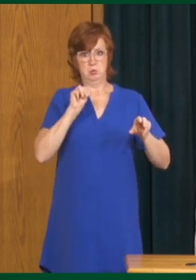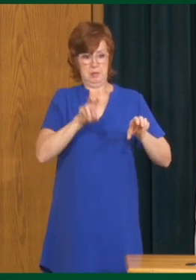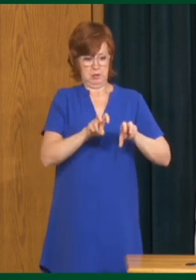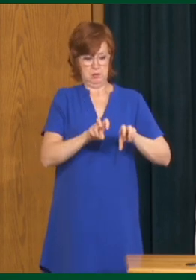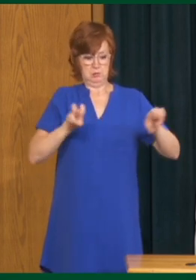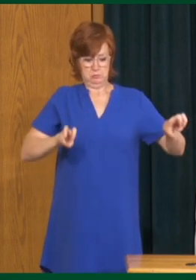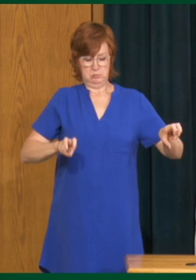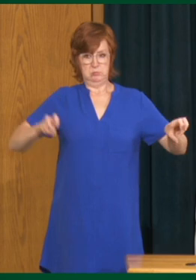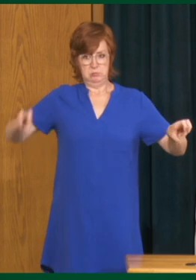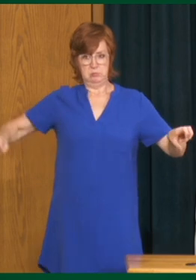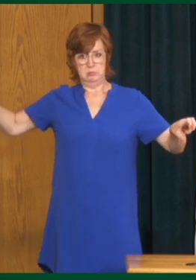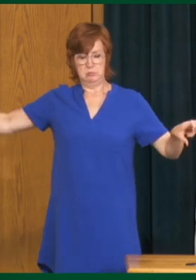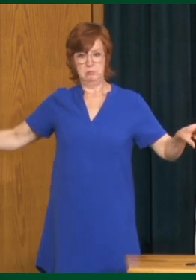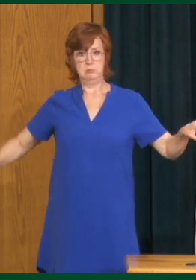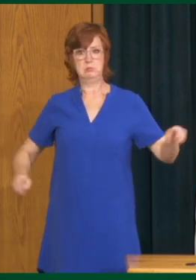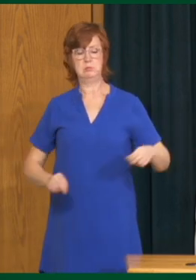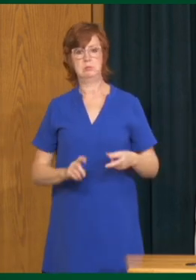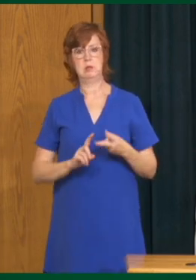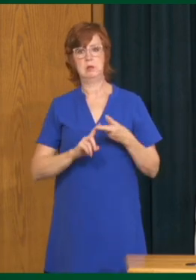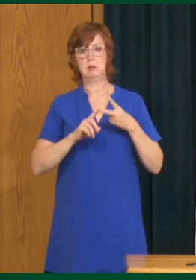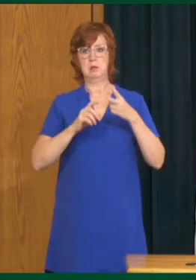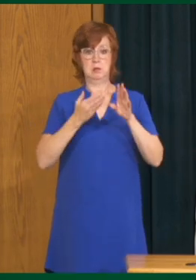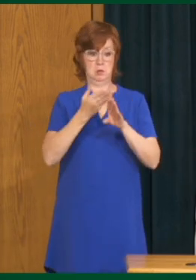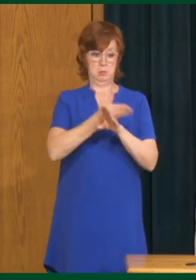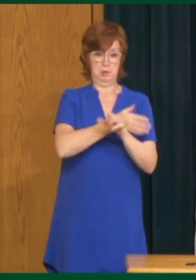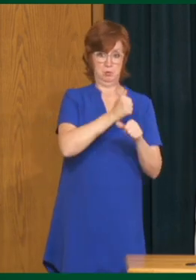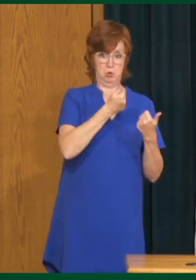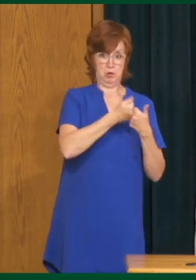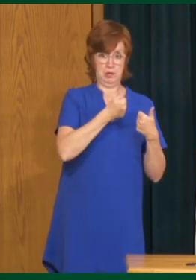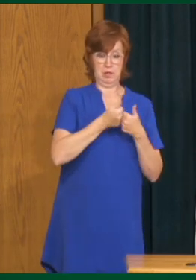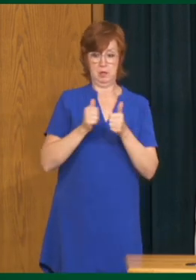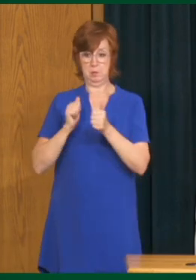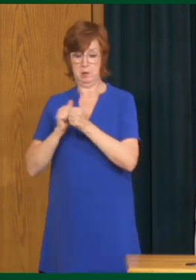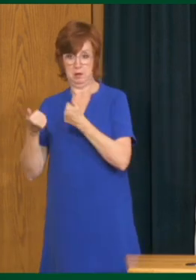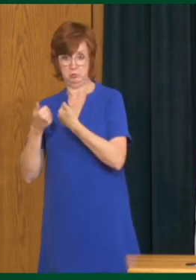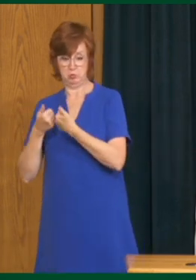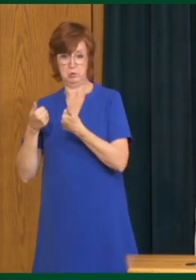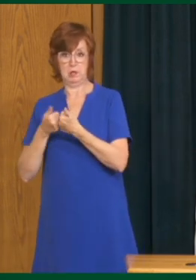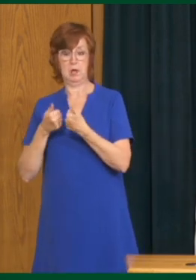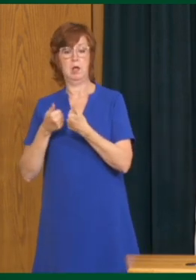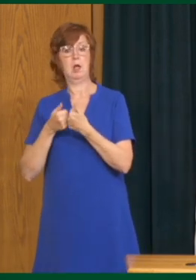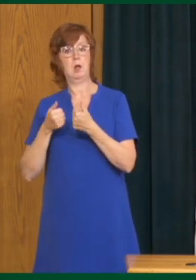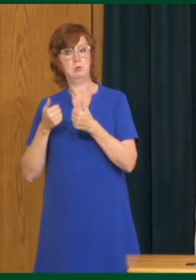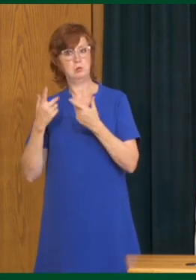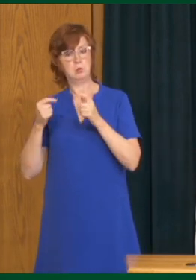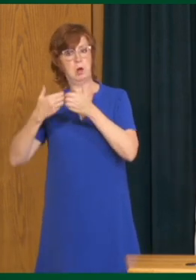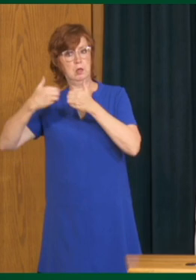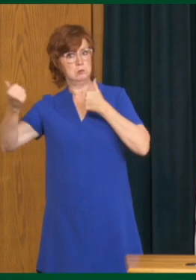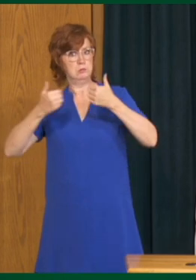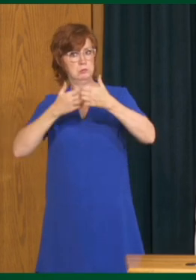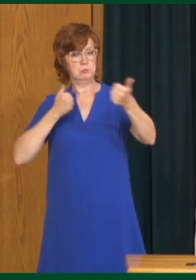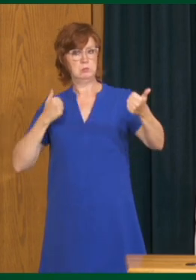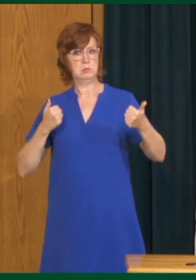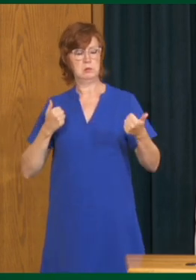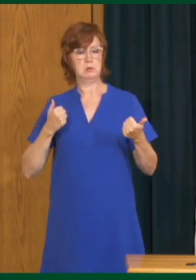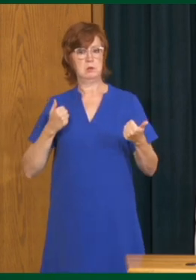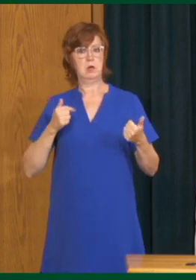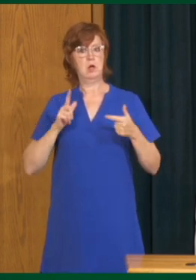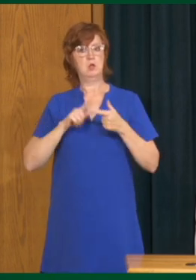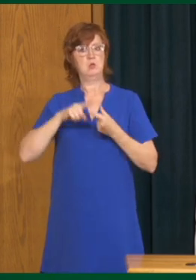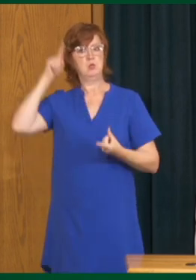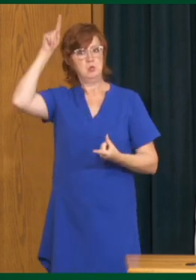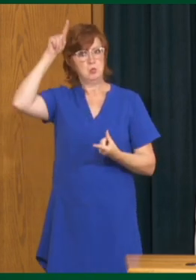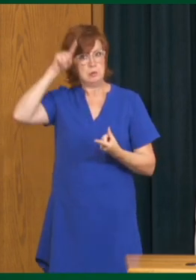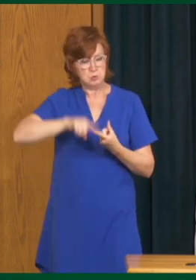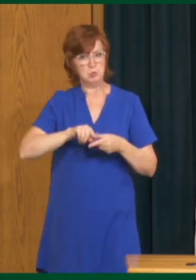distance. And I think we won't prevent all transmission as we reopen, but this is a way to prevent super spreader events as much